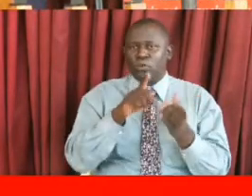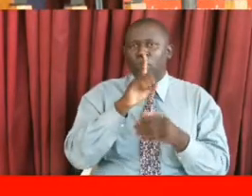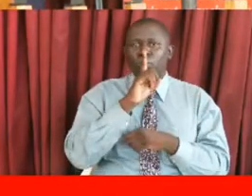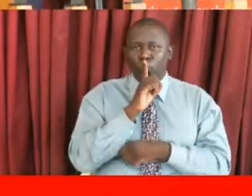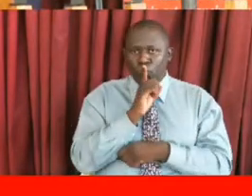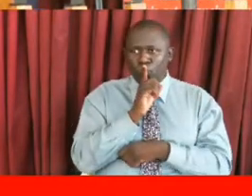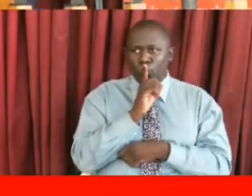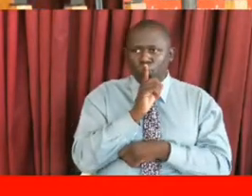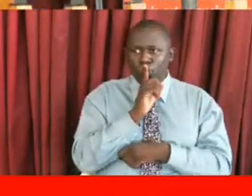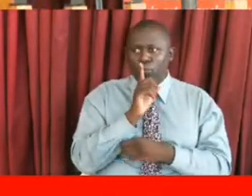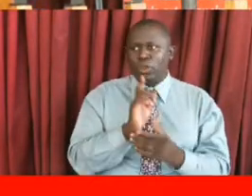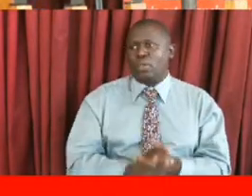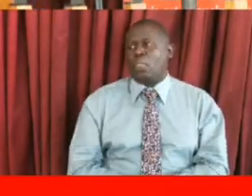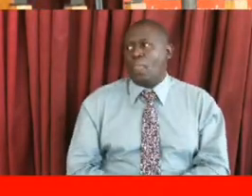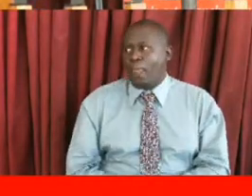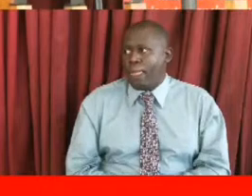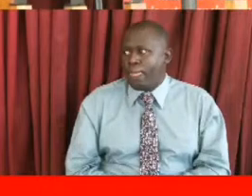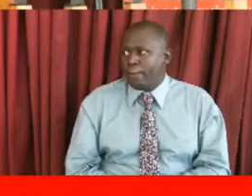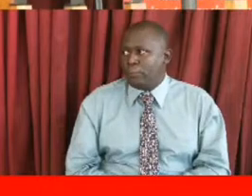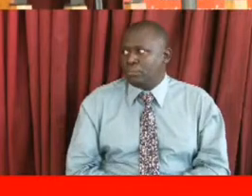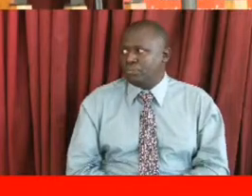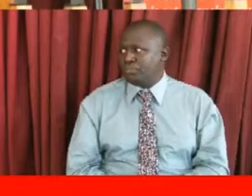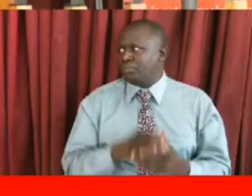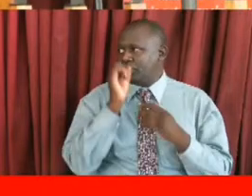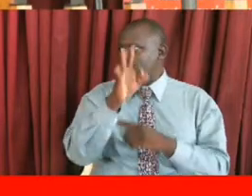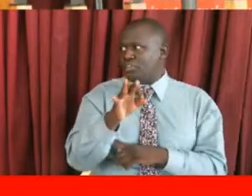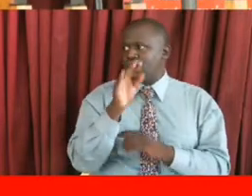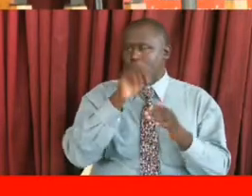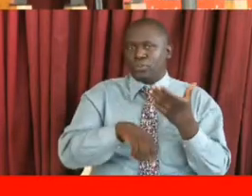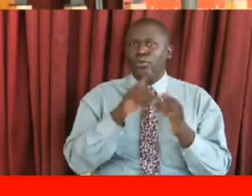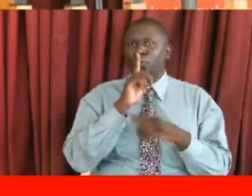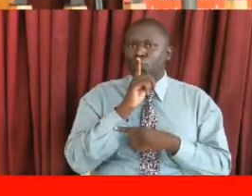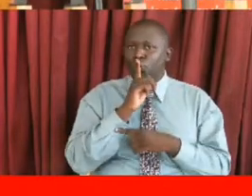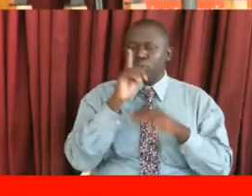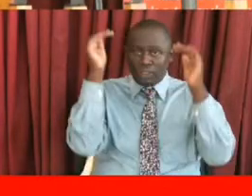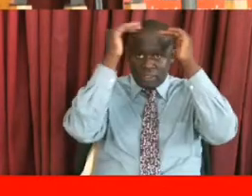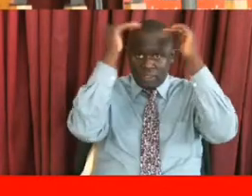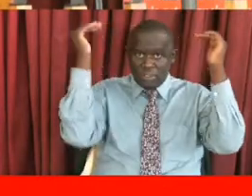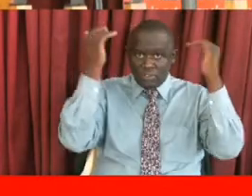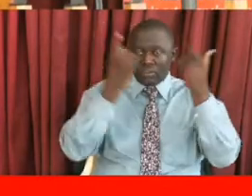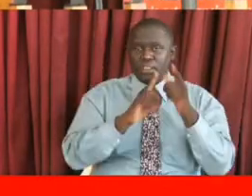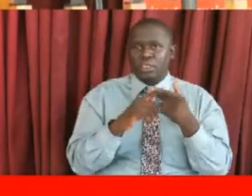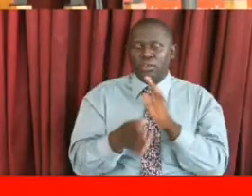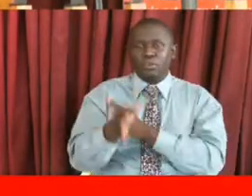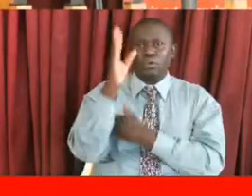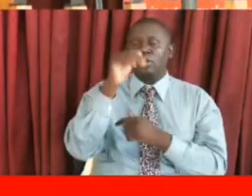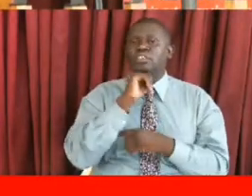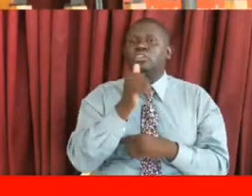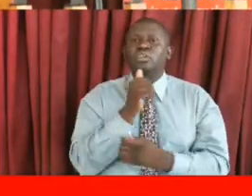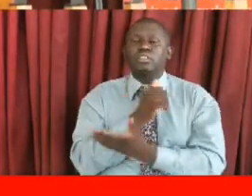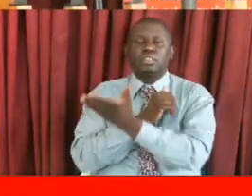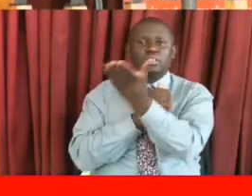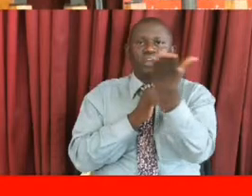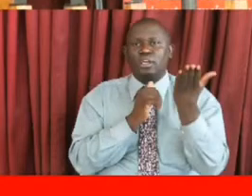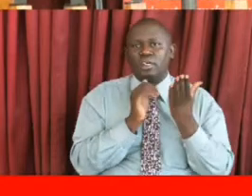environment okay so if it is silent in heaven God is not